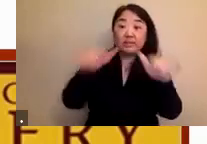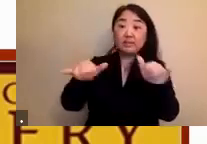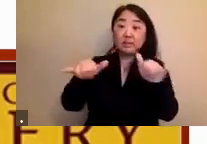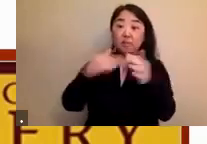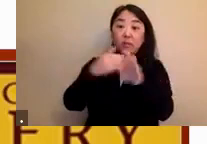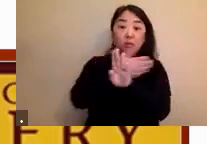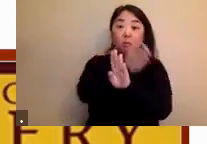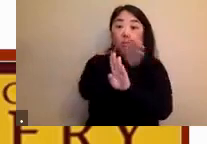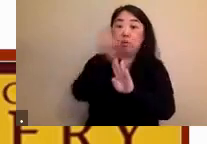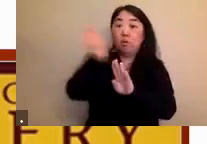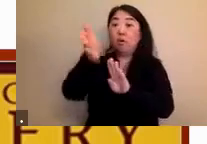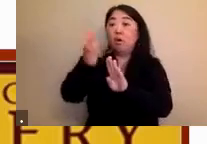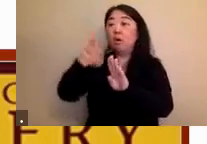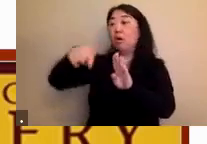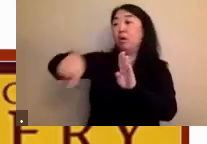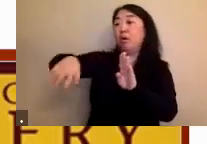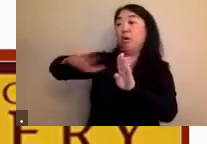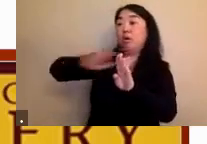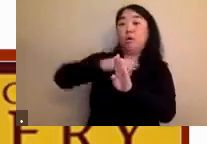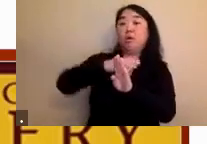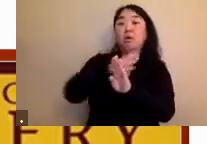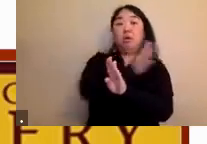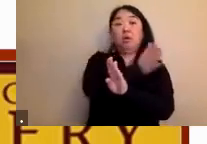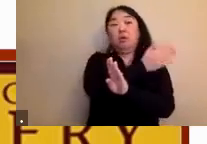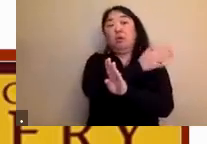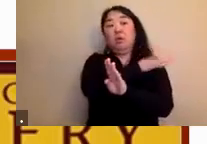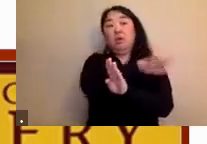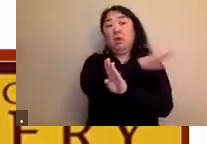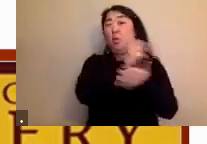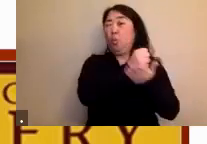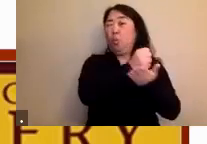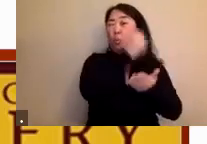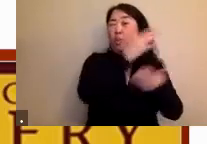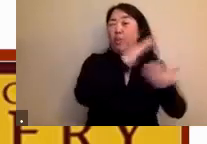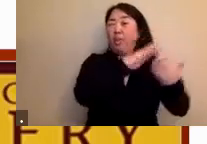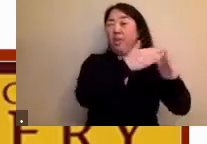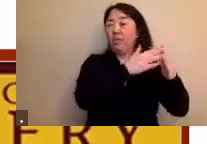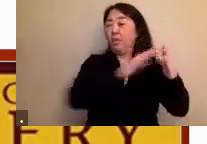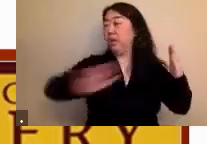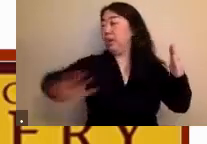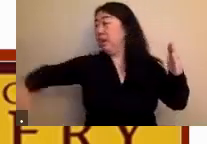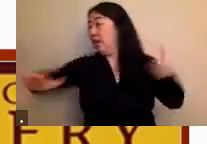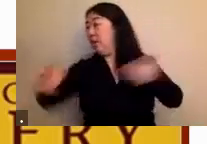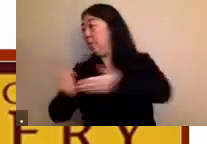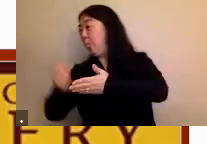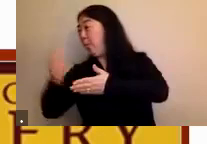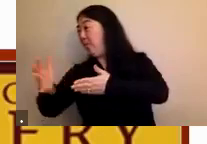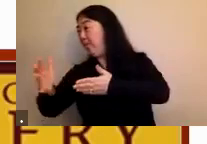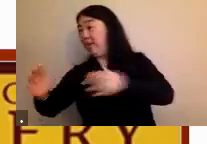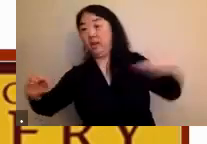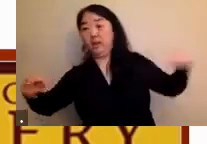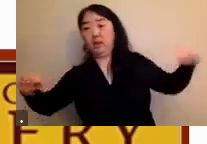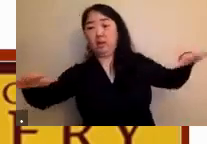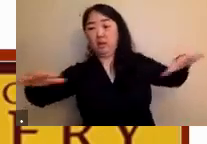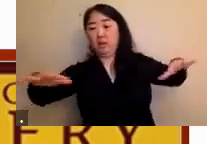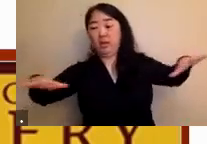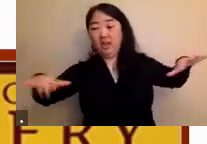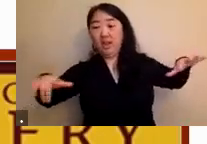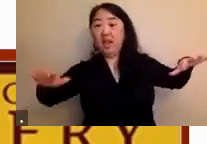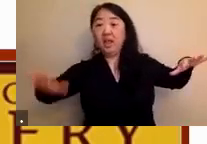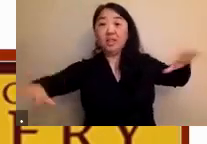away from wealthy communities, with the purpose of wealthy and influential communities being